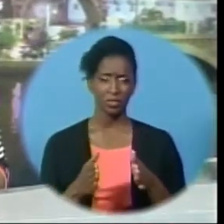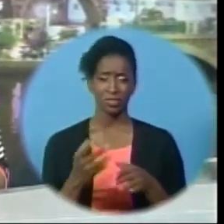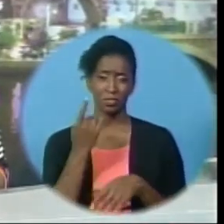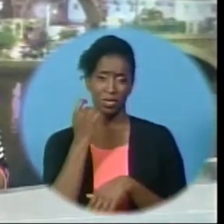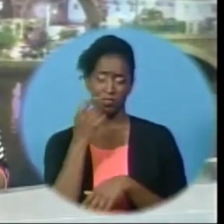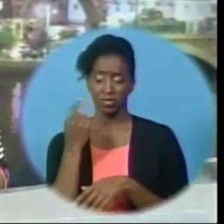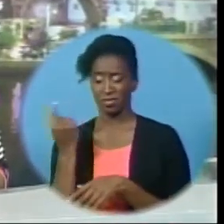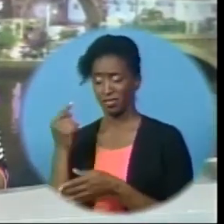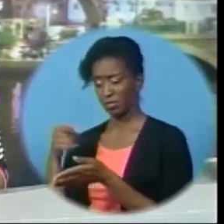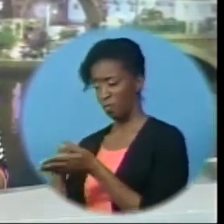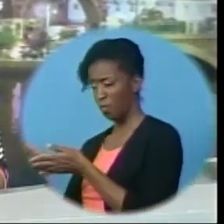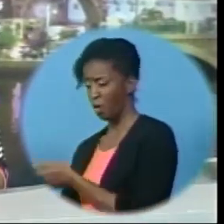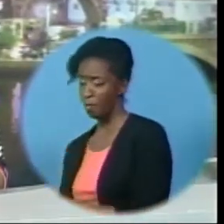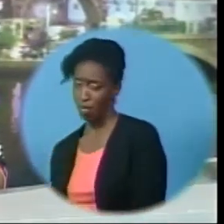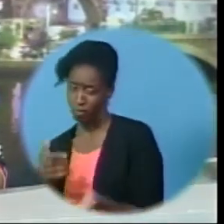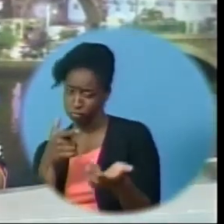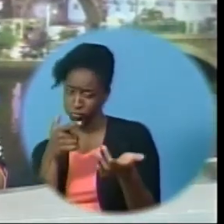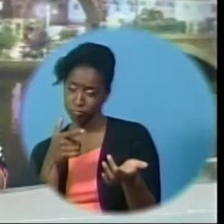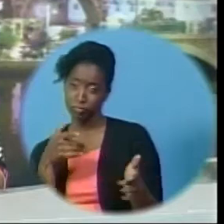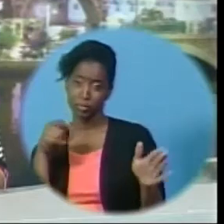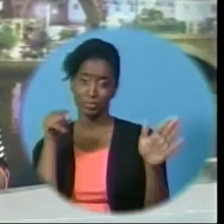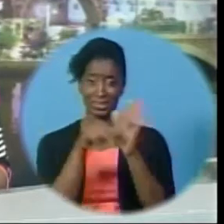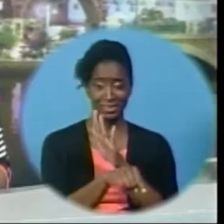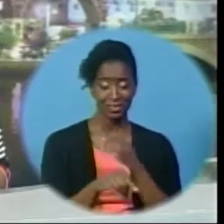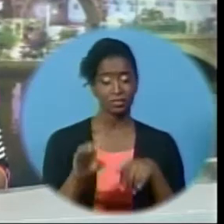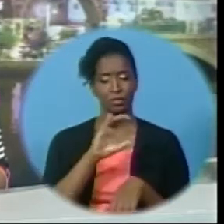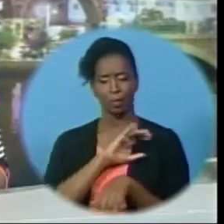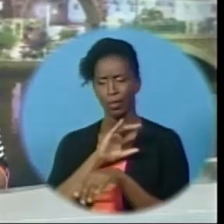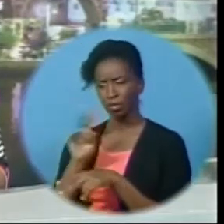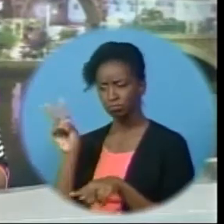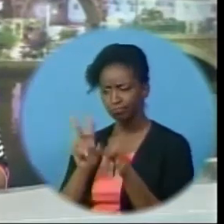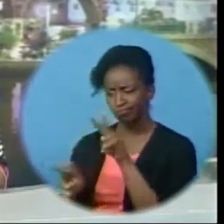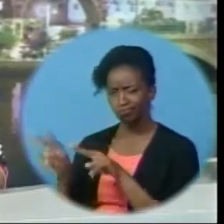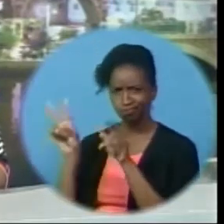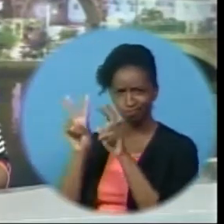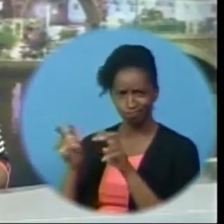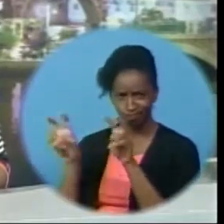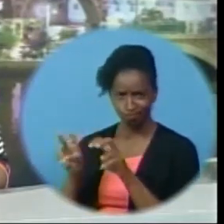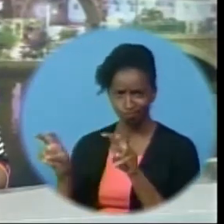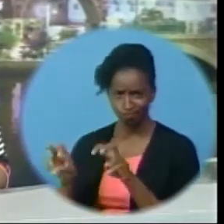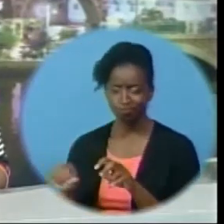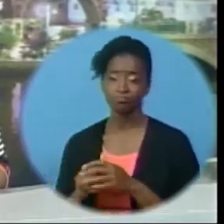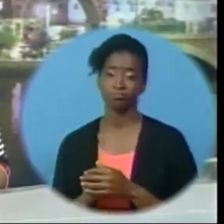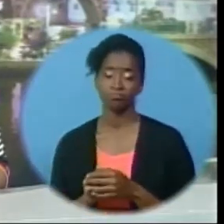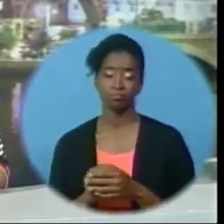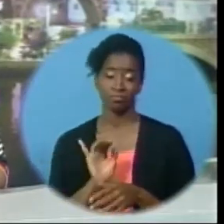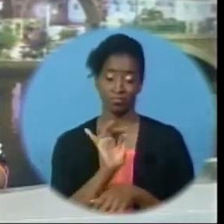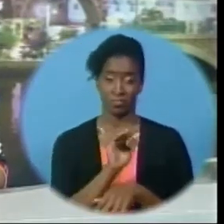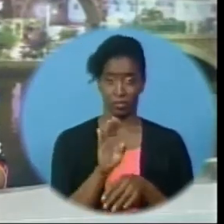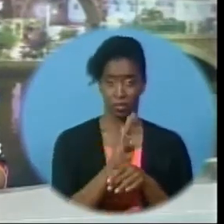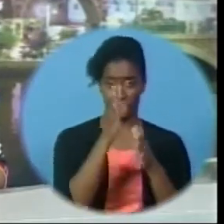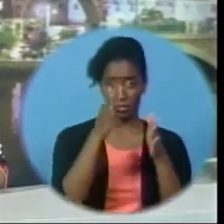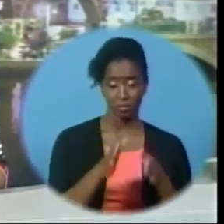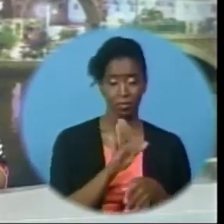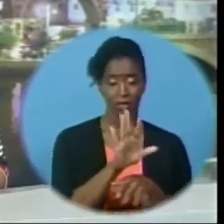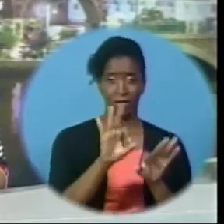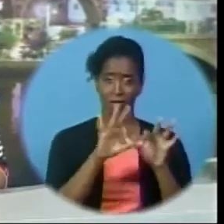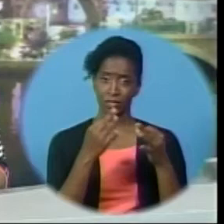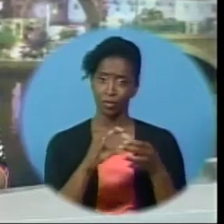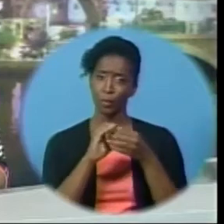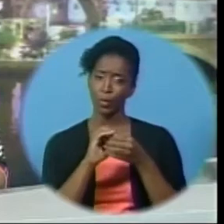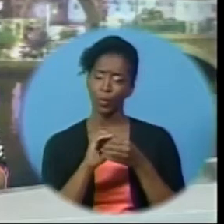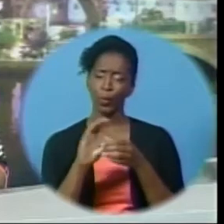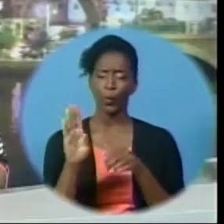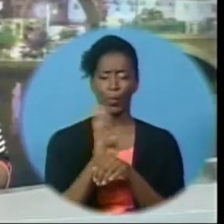contract-style killing of well-known corporate area businessman Richard Ramdial, whose family operates Ramdial Auto Sales